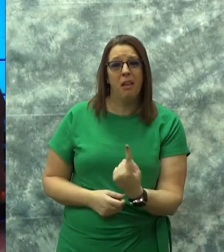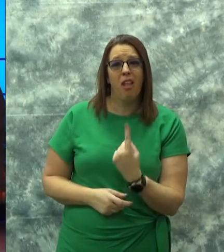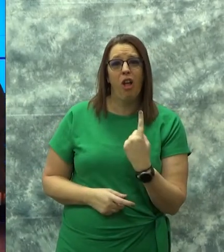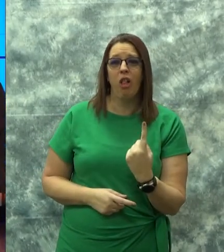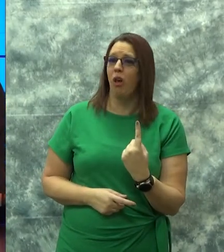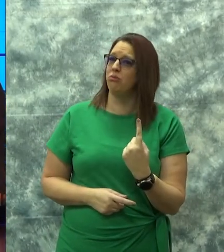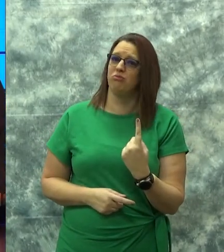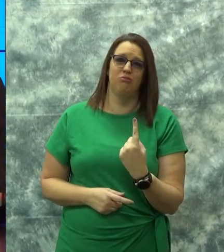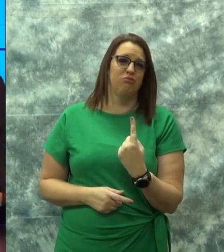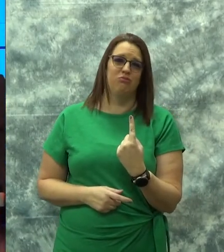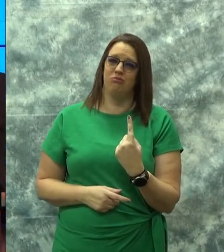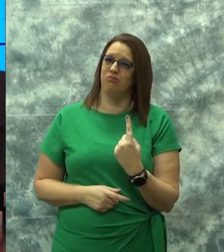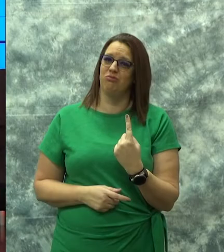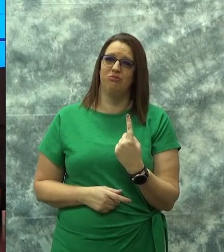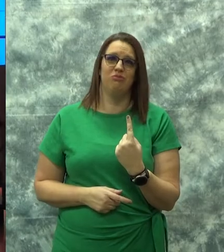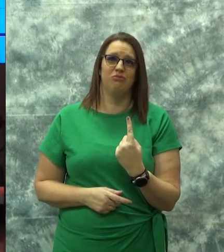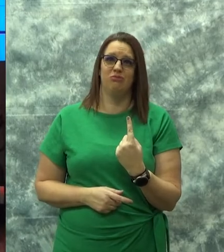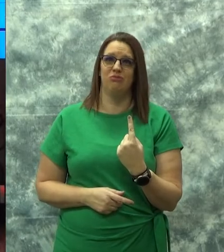alone.